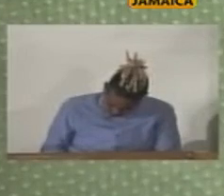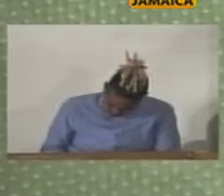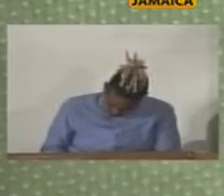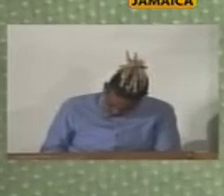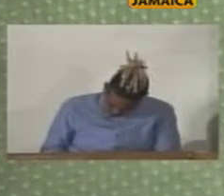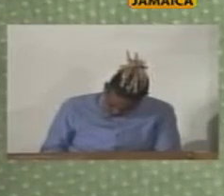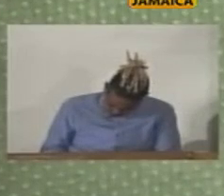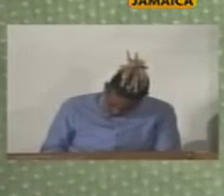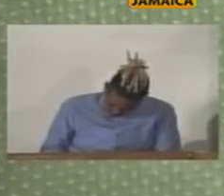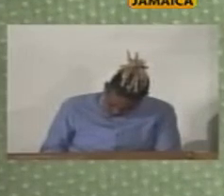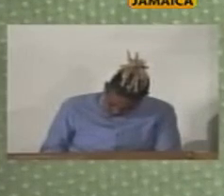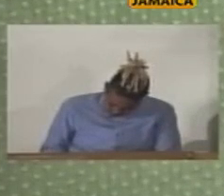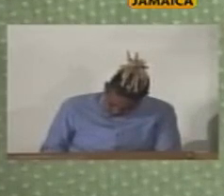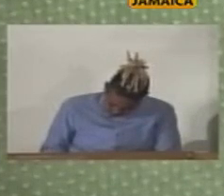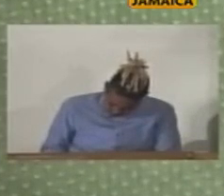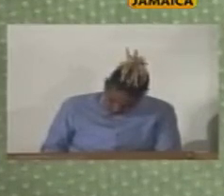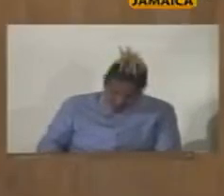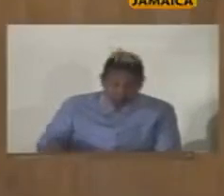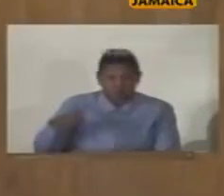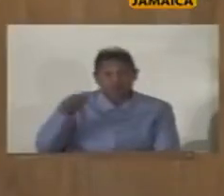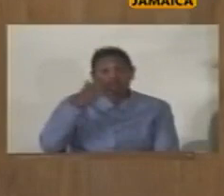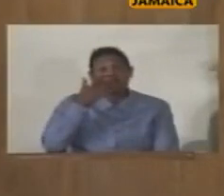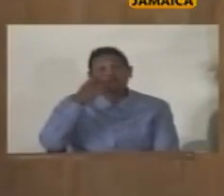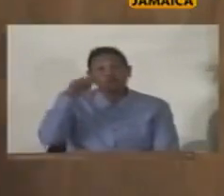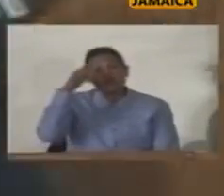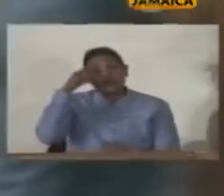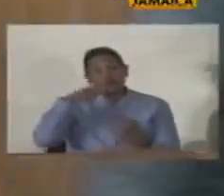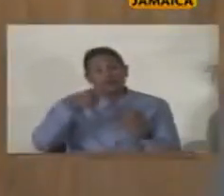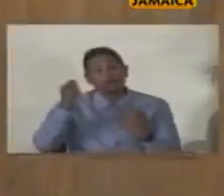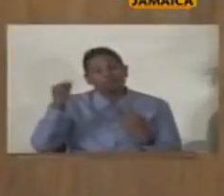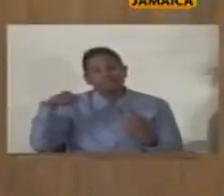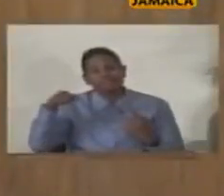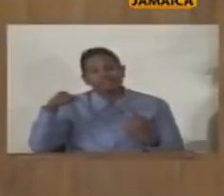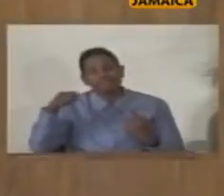Mr. Speaker, I now ask that the motion be approved.